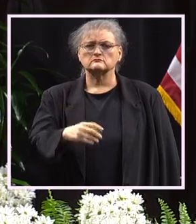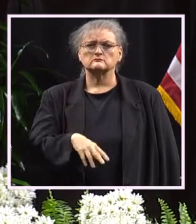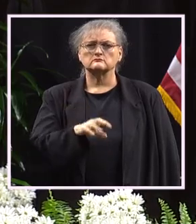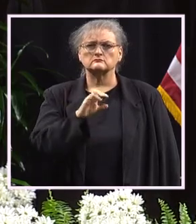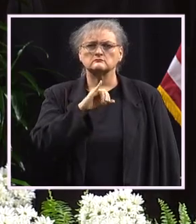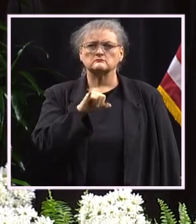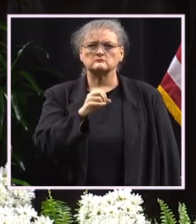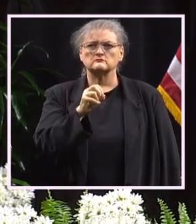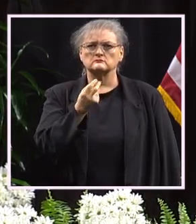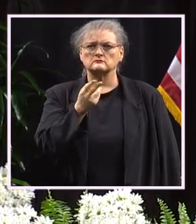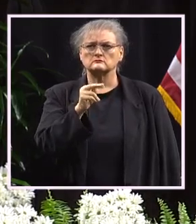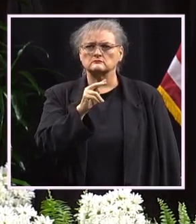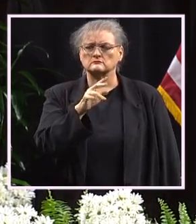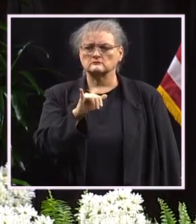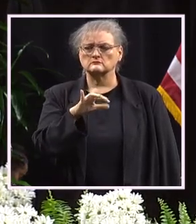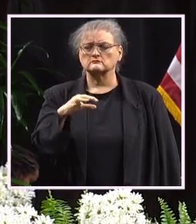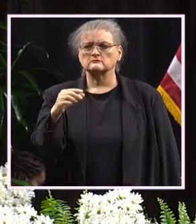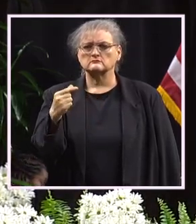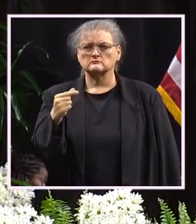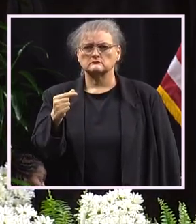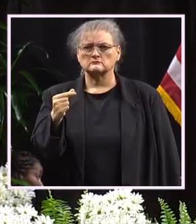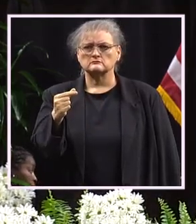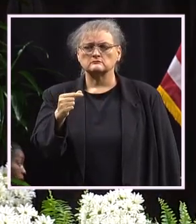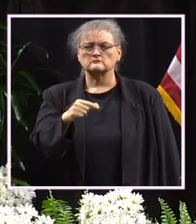Johnny Ezra Galvan, cum laude.